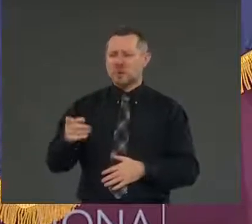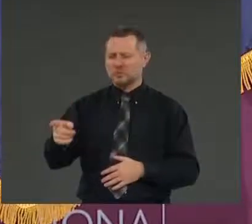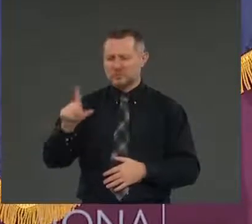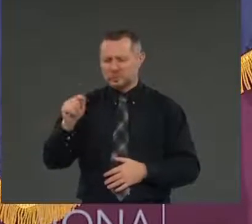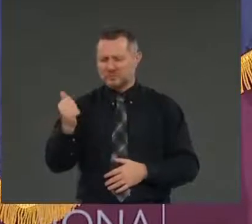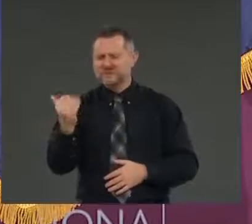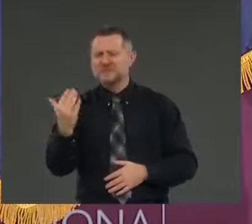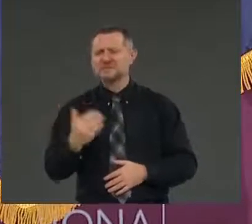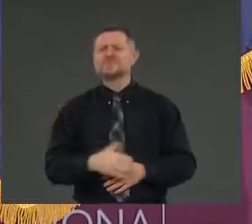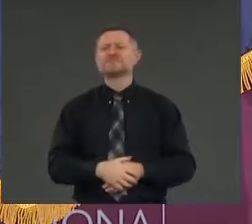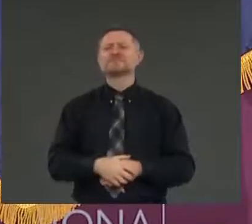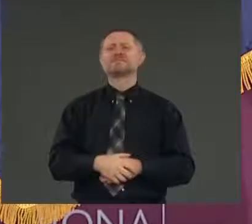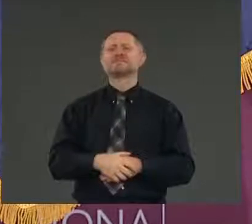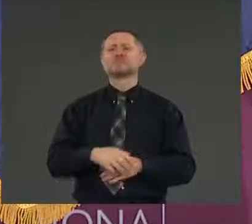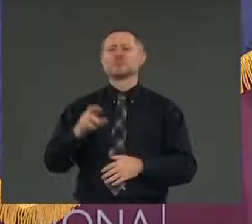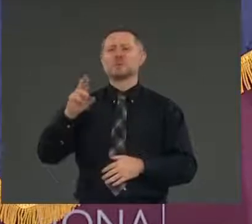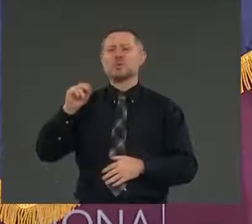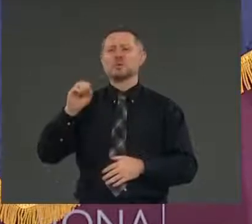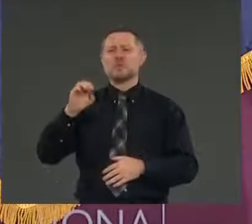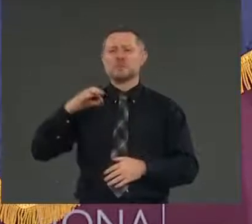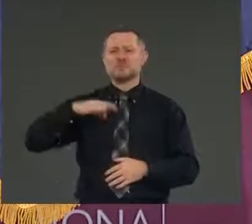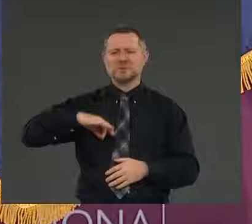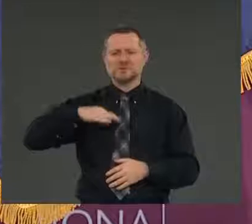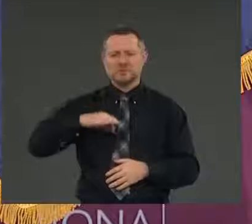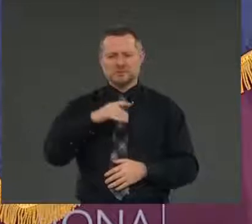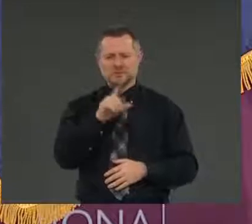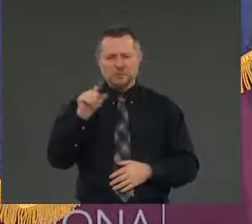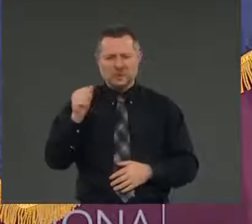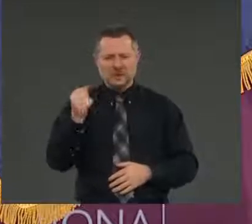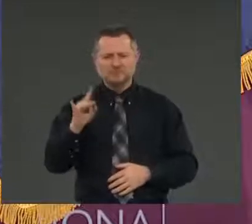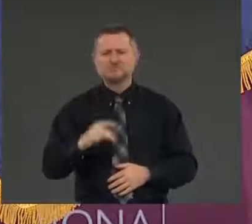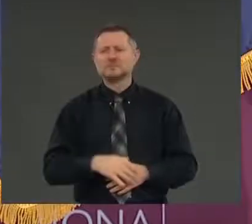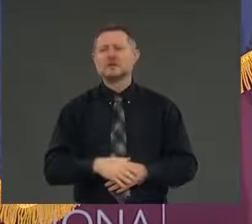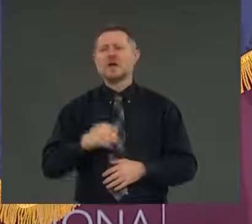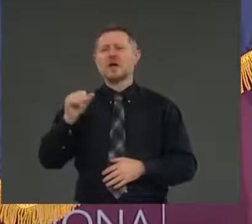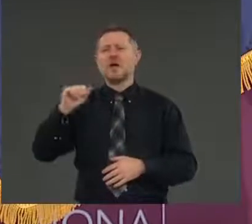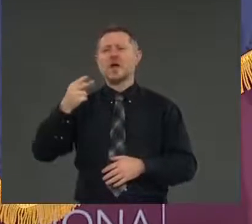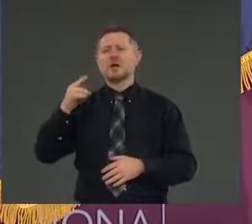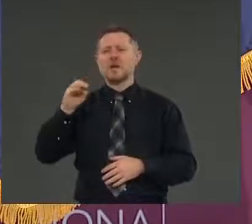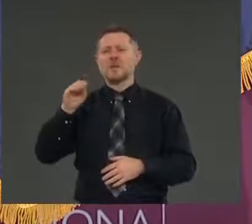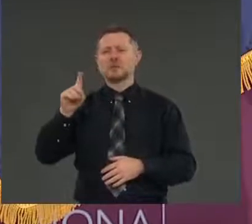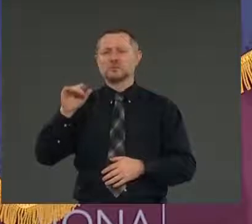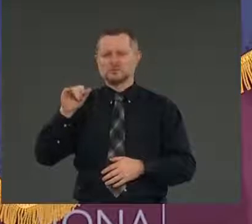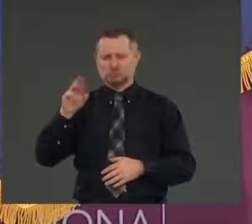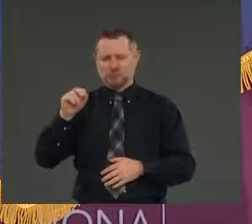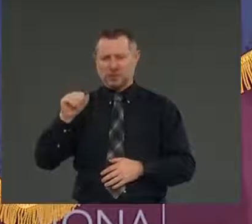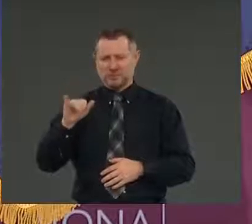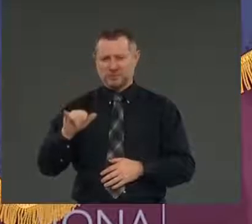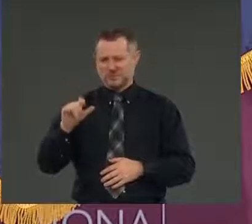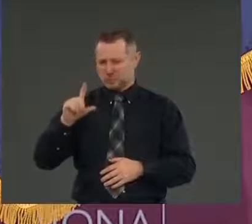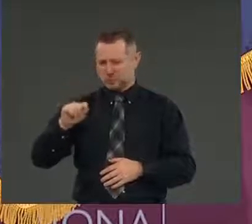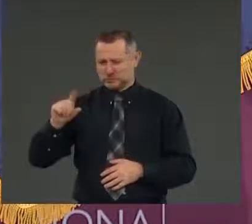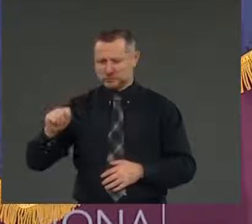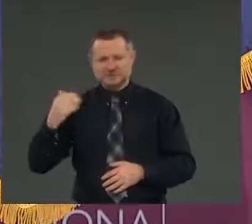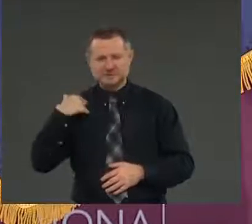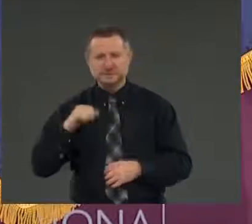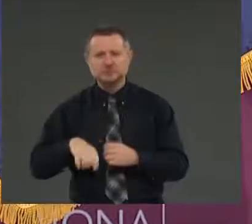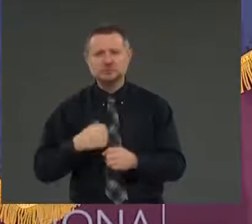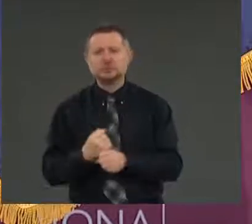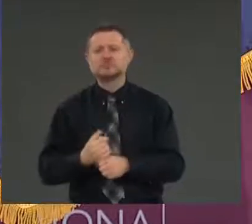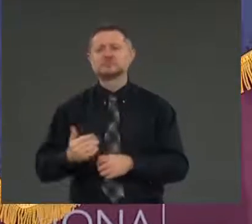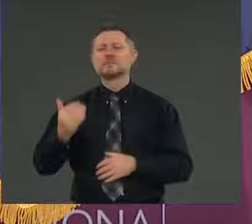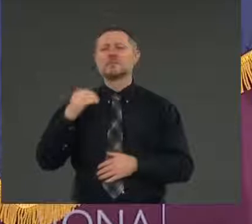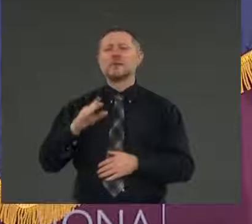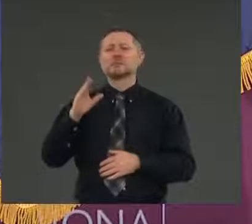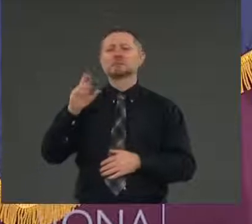Antoine Rose, Pittsburgh, 2018. Ahmaud Arbery in Georgia, 2020. Breonna Taylor in